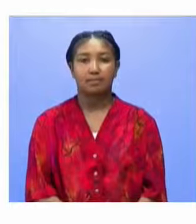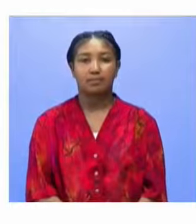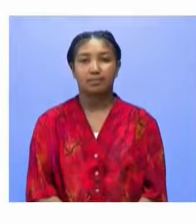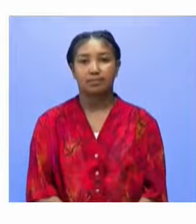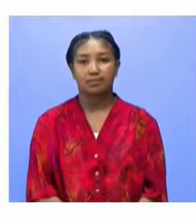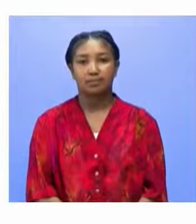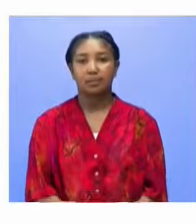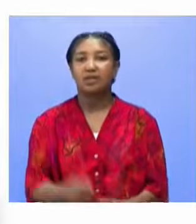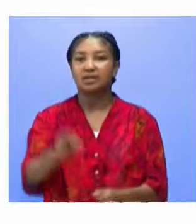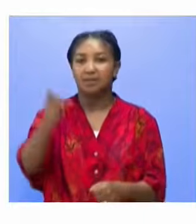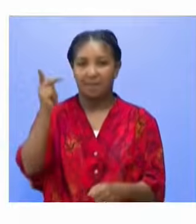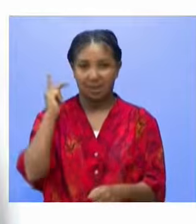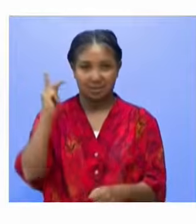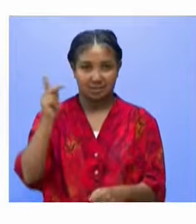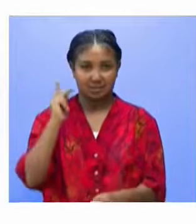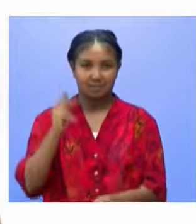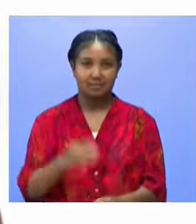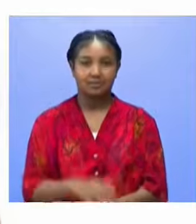in the past.